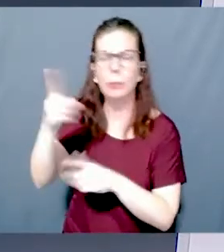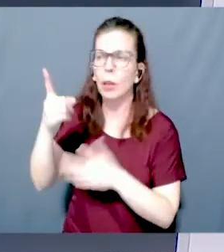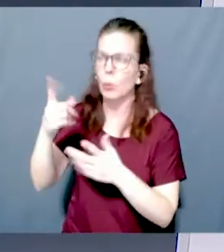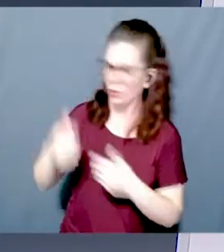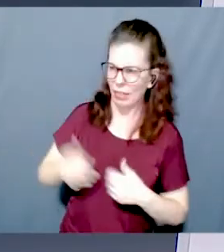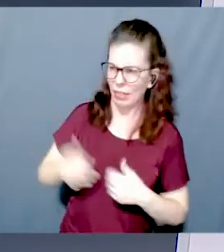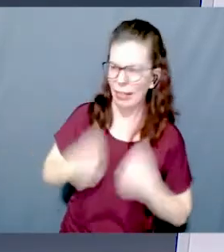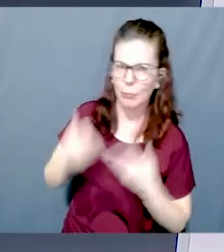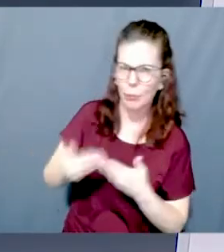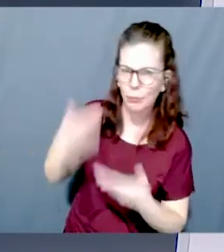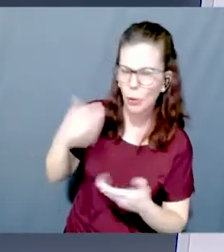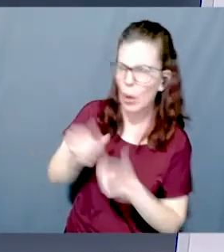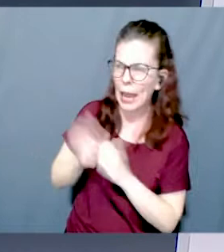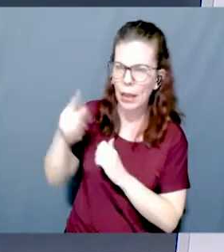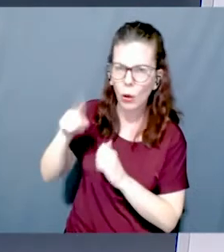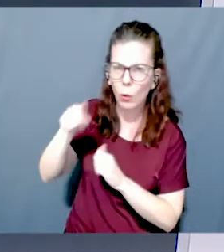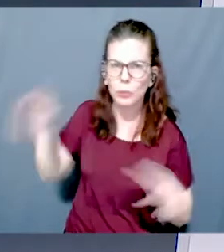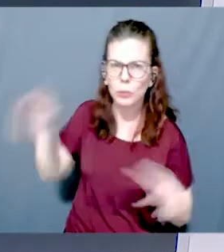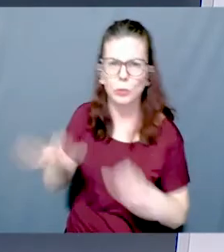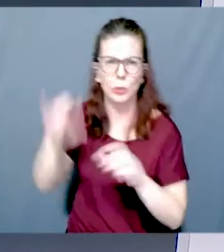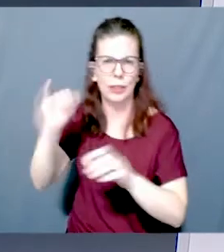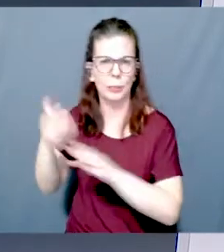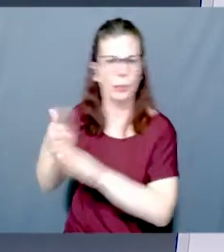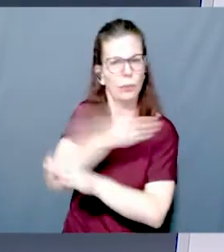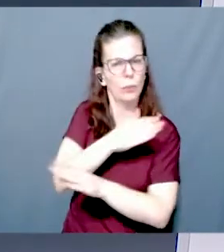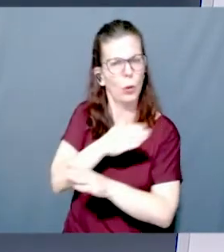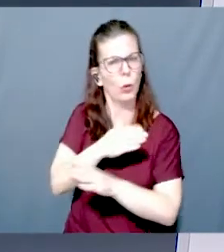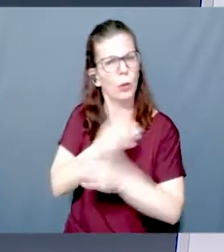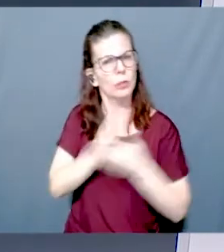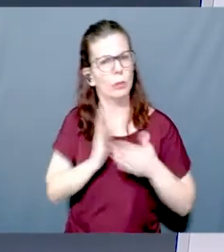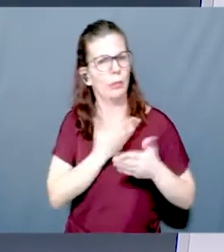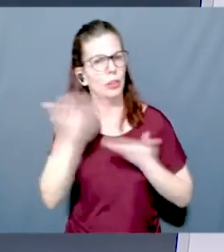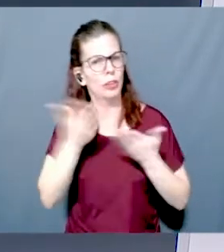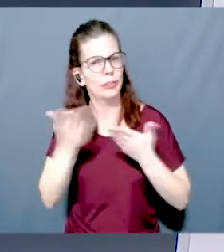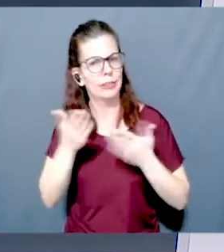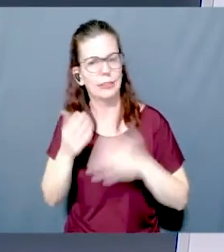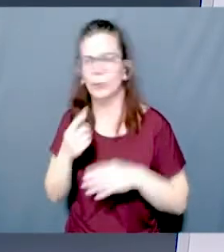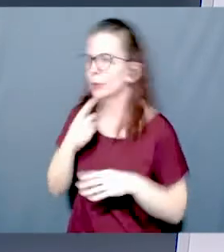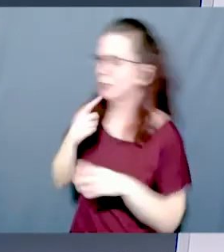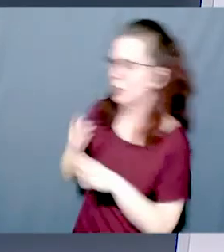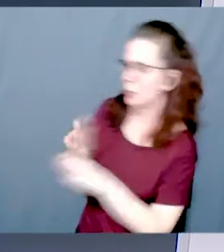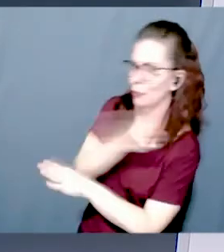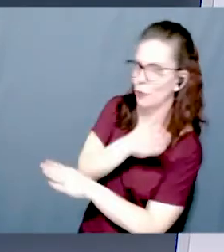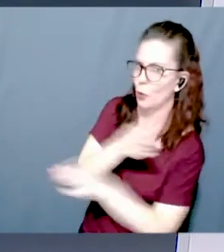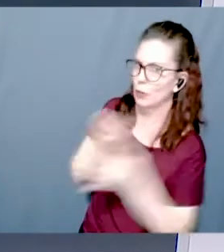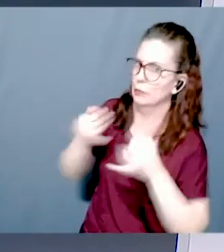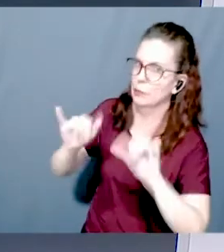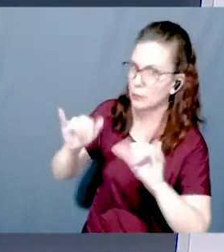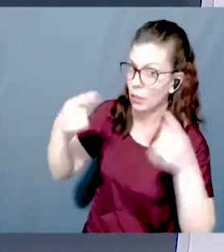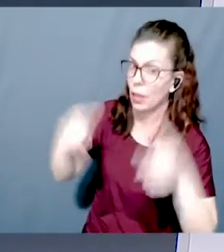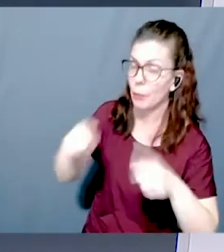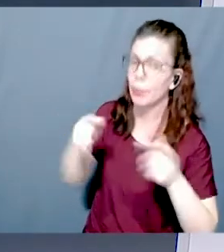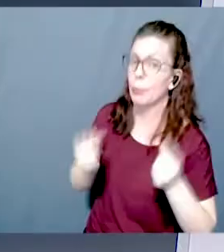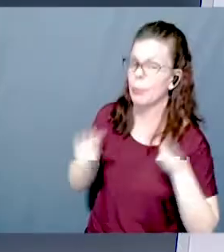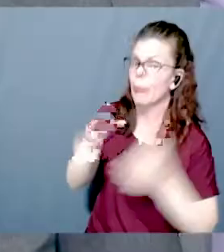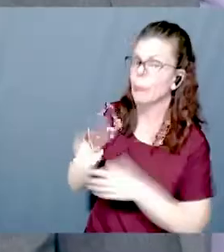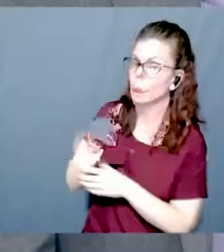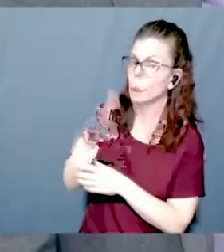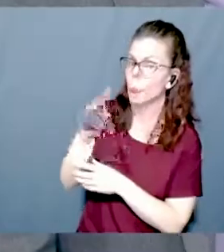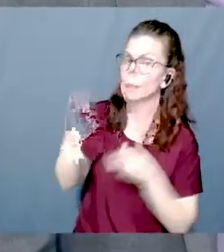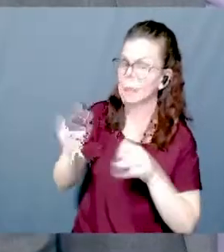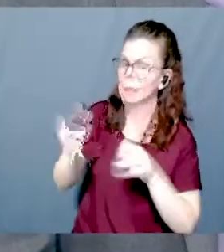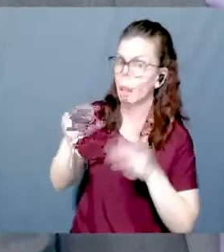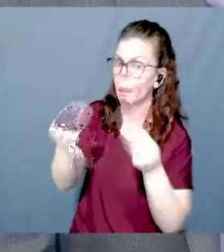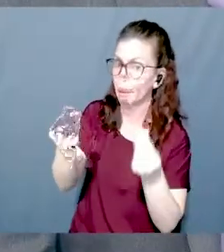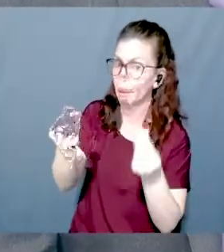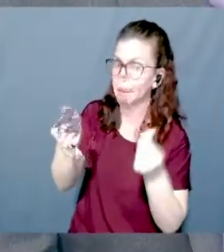were they doing this before some of these services that we say before, but it's still very much the case. A lot of the studios are still on-premise and they're trying to move to cloud.